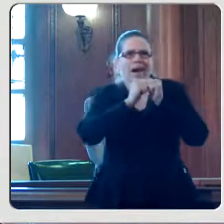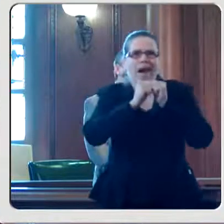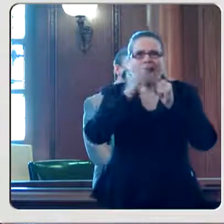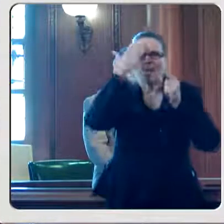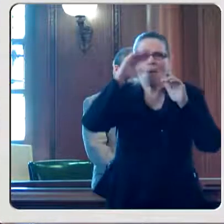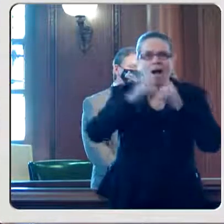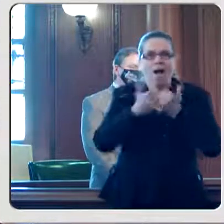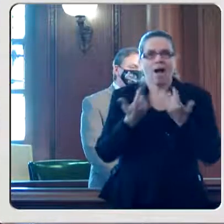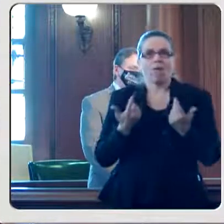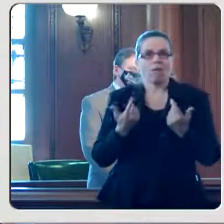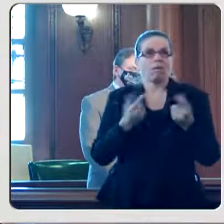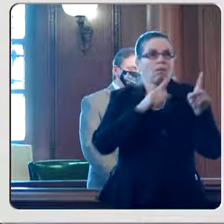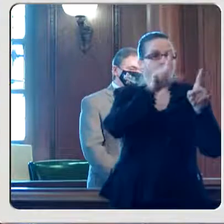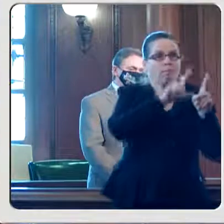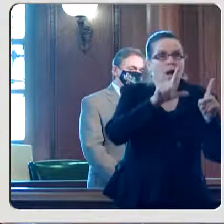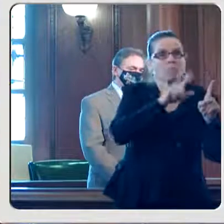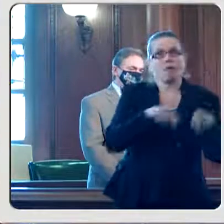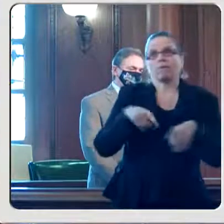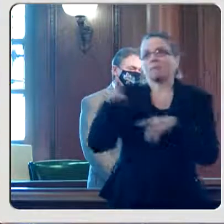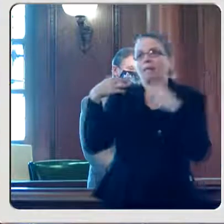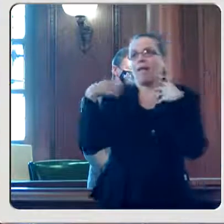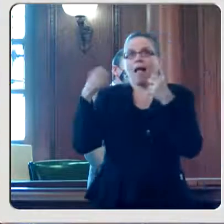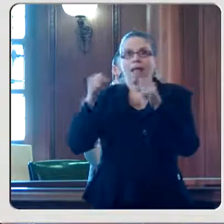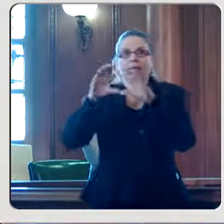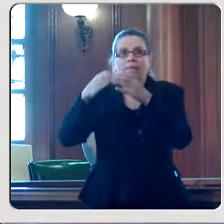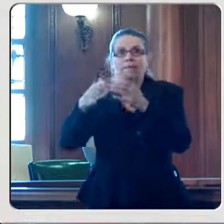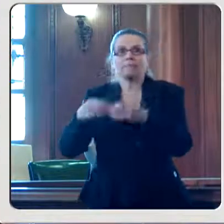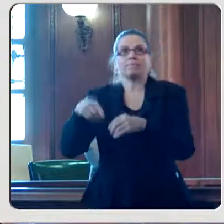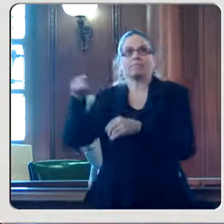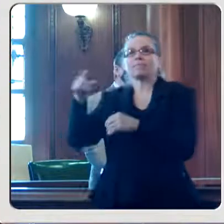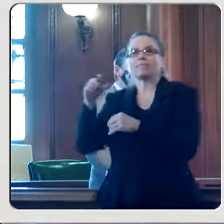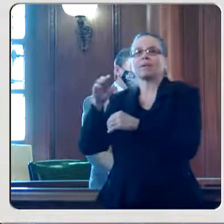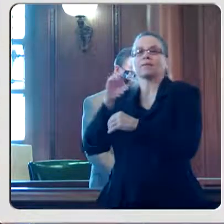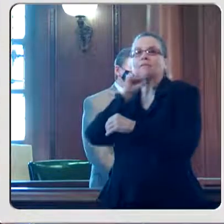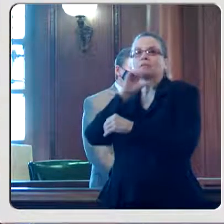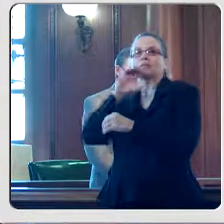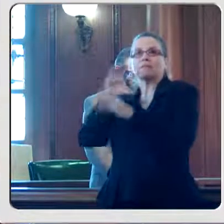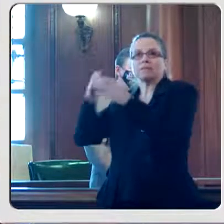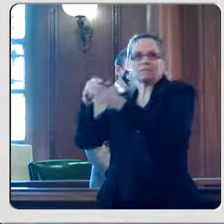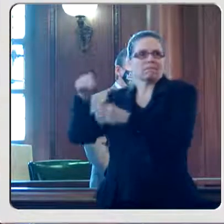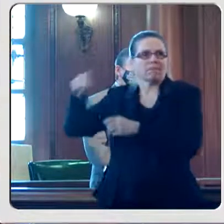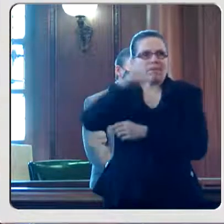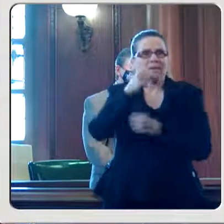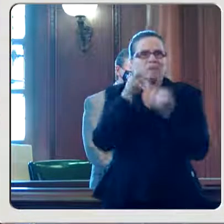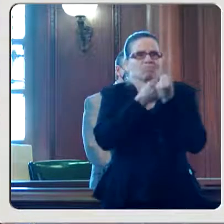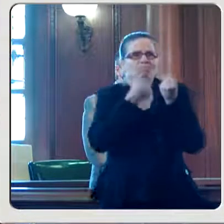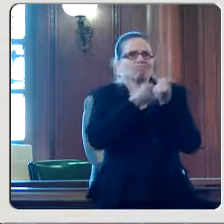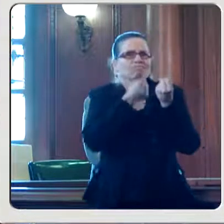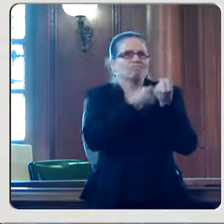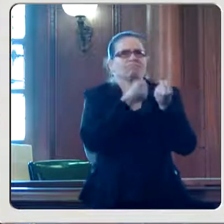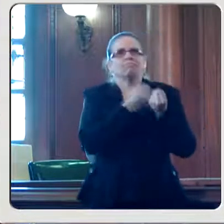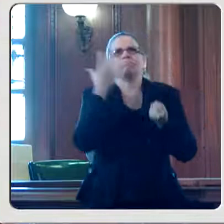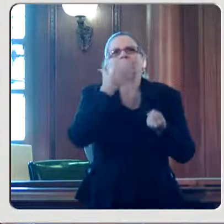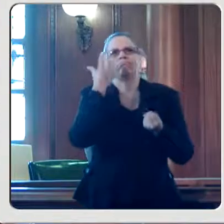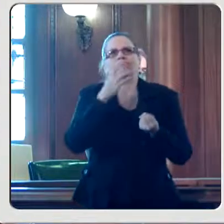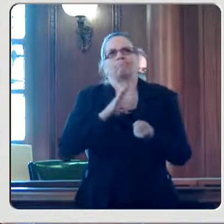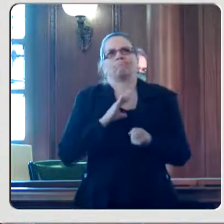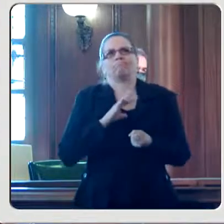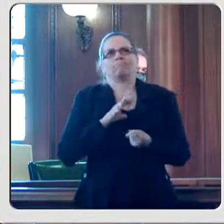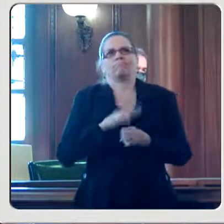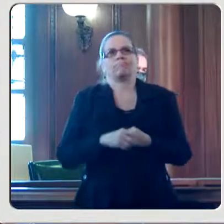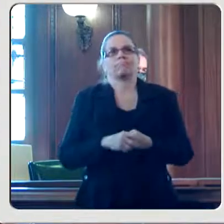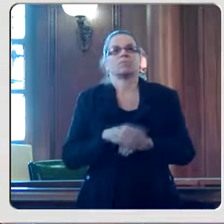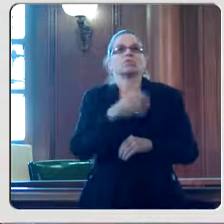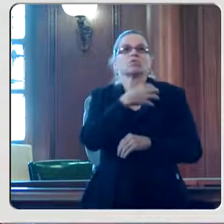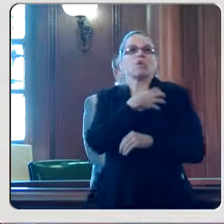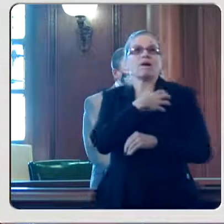the staff of those 3 departments. The mayor has mentioned Sheriff Kochi, and I'm sure that there are